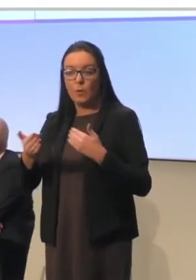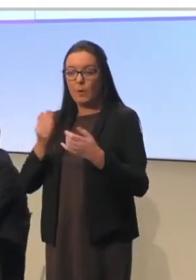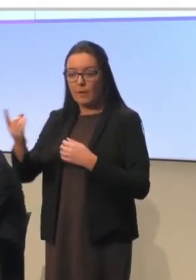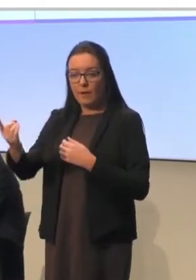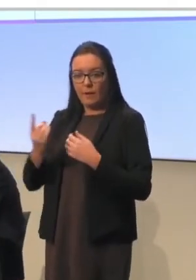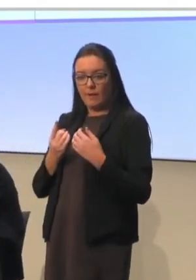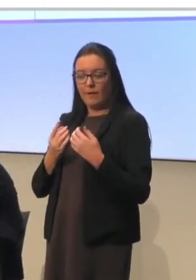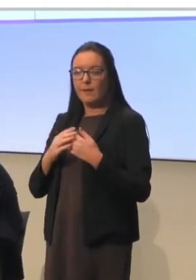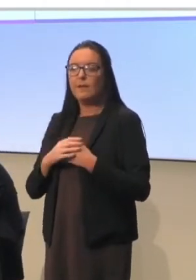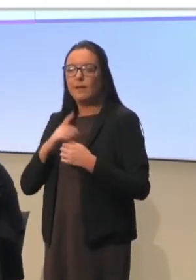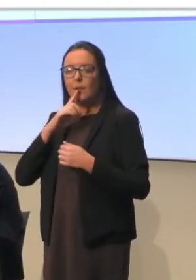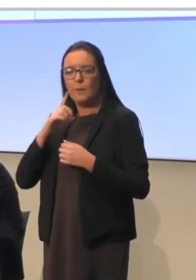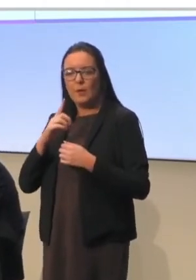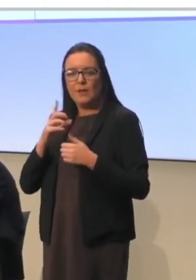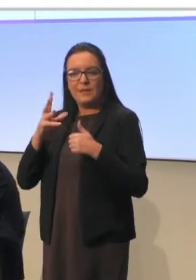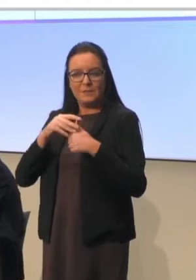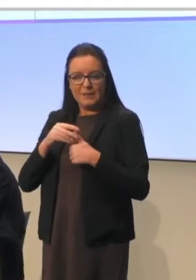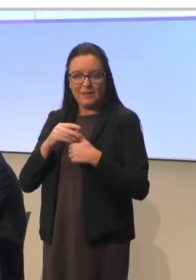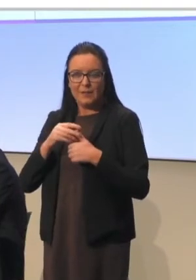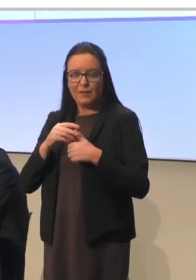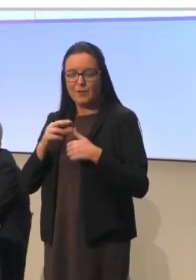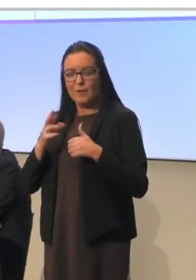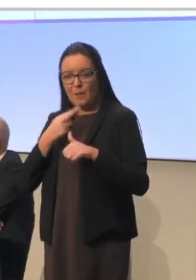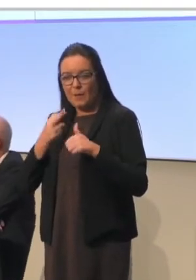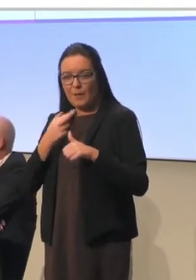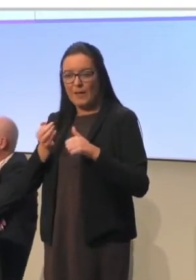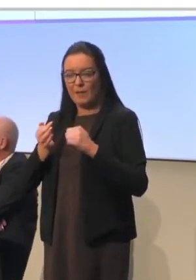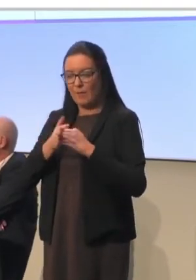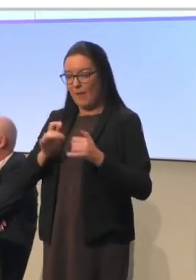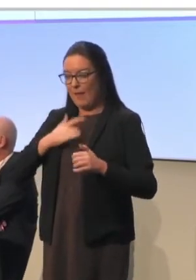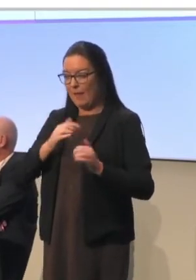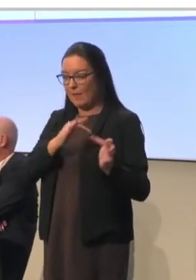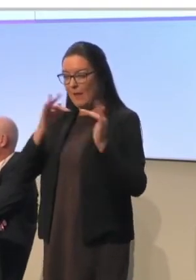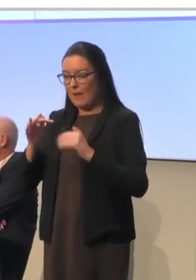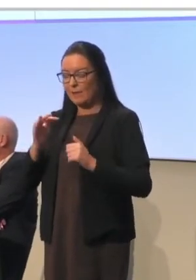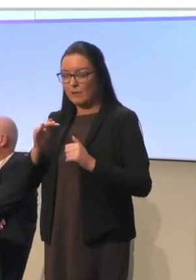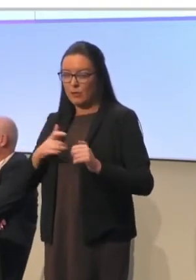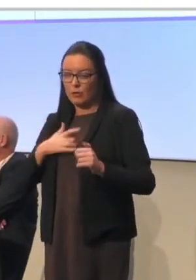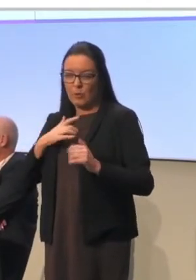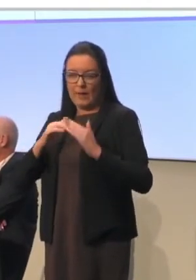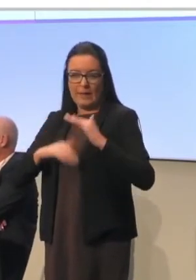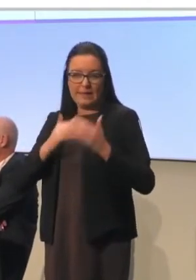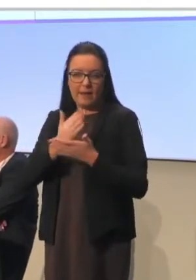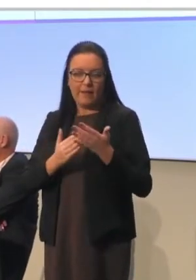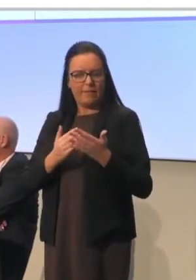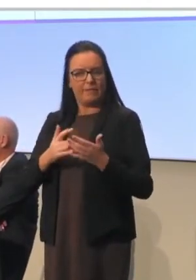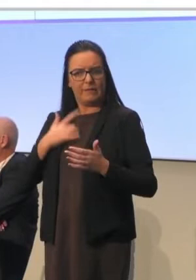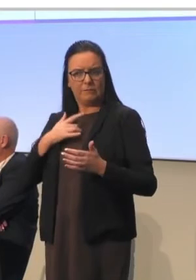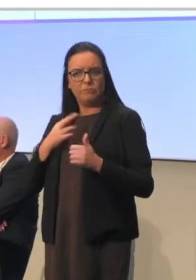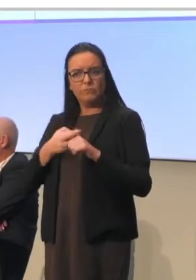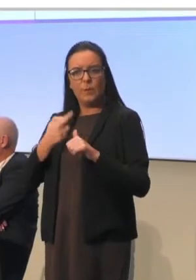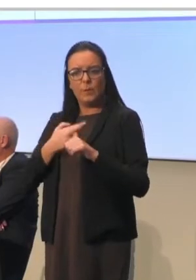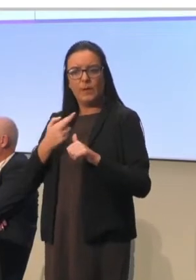this wasn't particularly linked to being prepared for life after school, in that less than half of students felt that they were prepared for life after school, but this